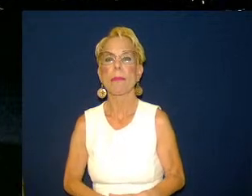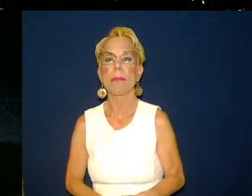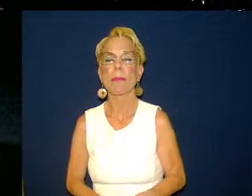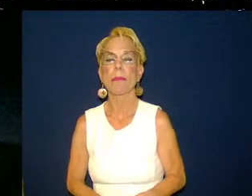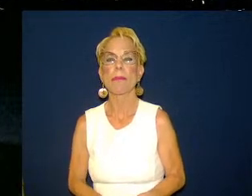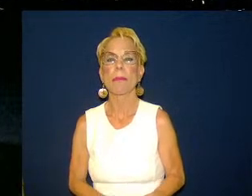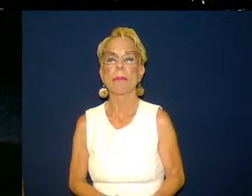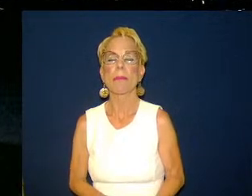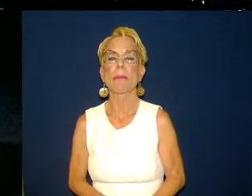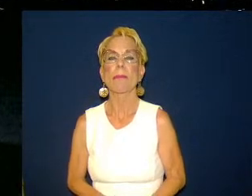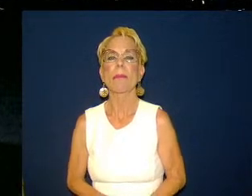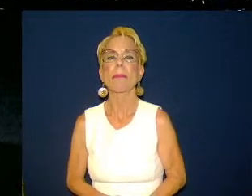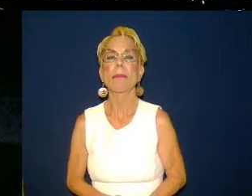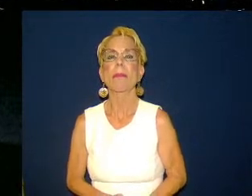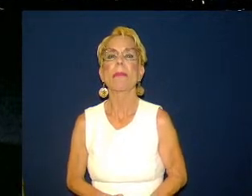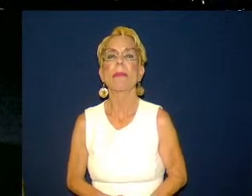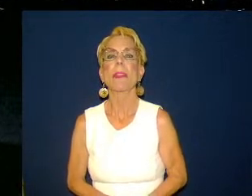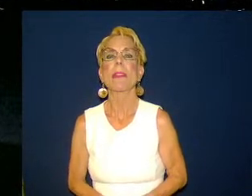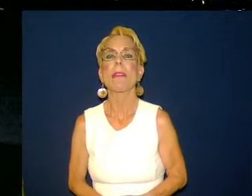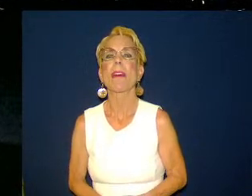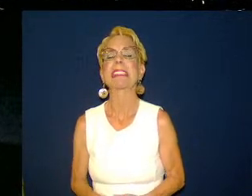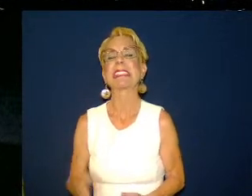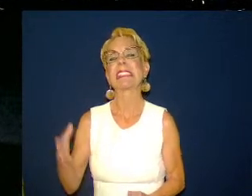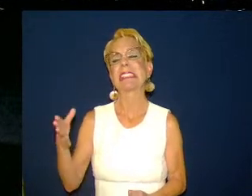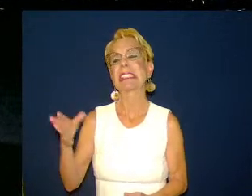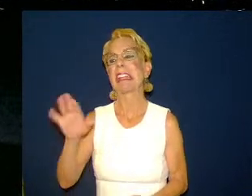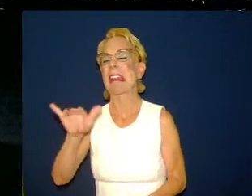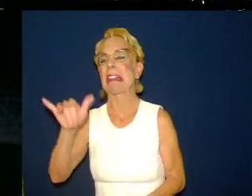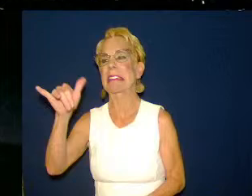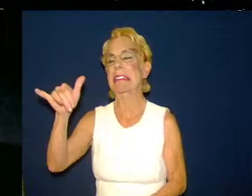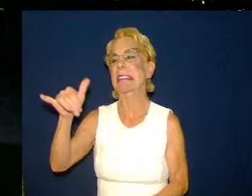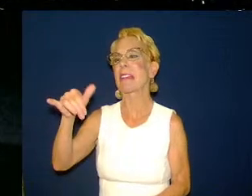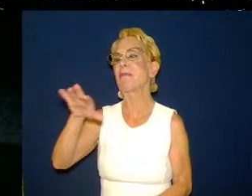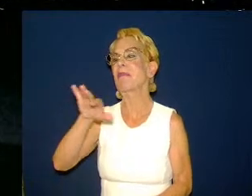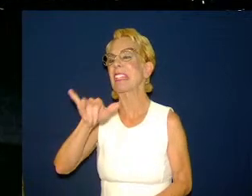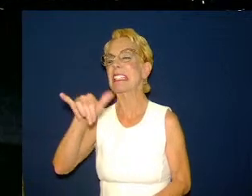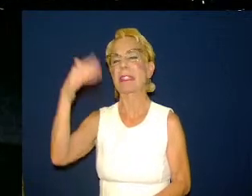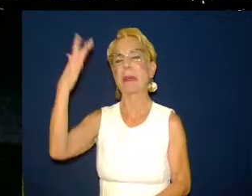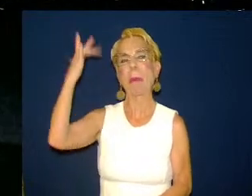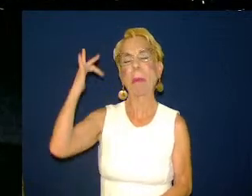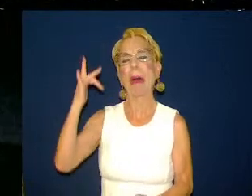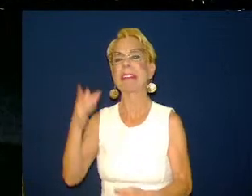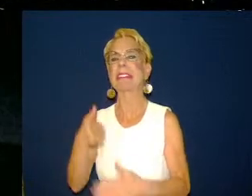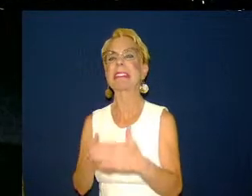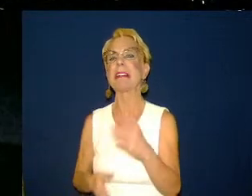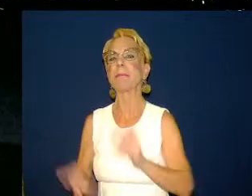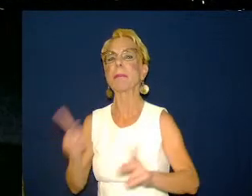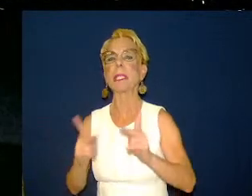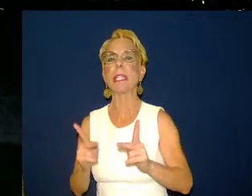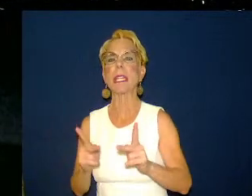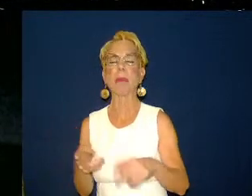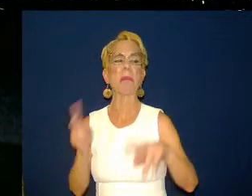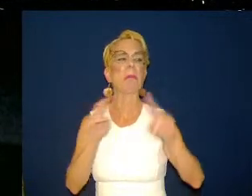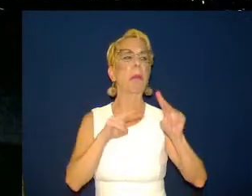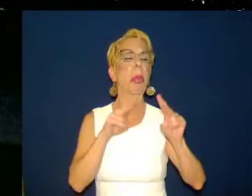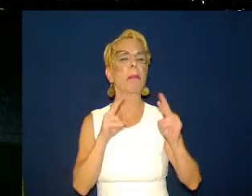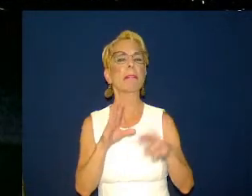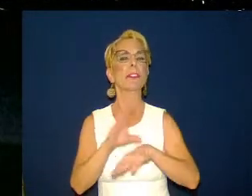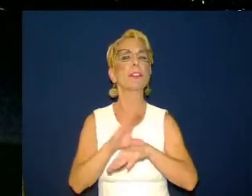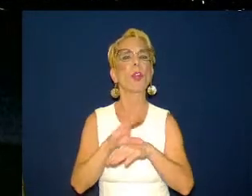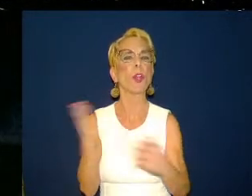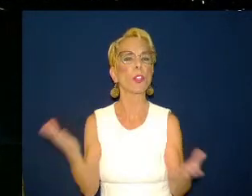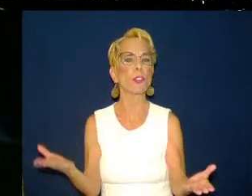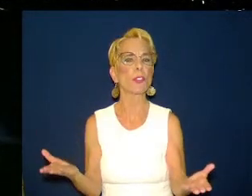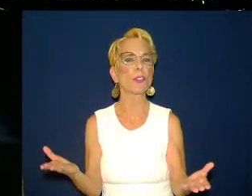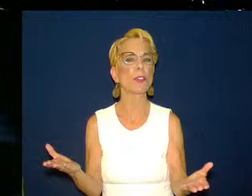world to bring people from far and near into a relationship with Him. But I think there's a whole lot